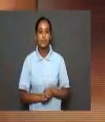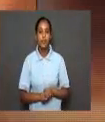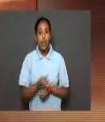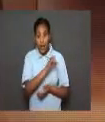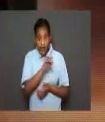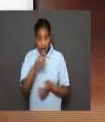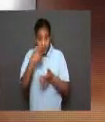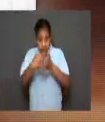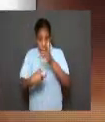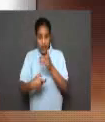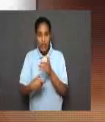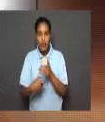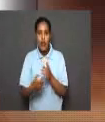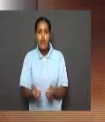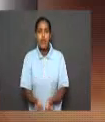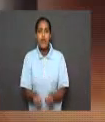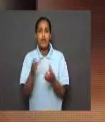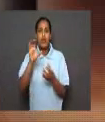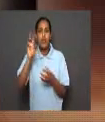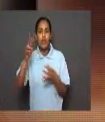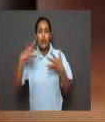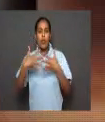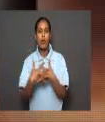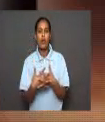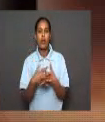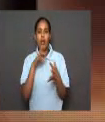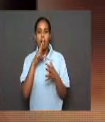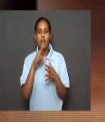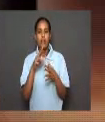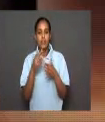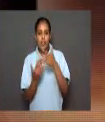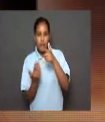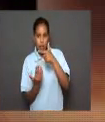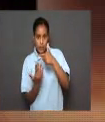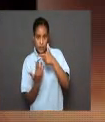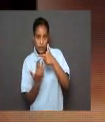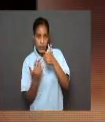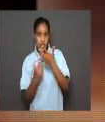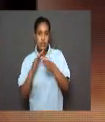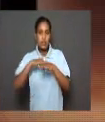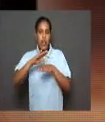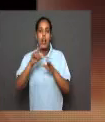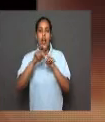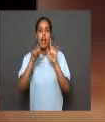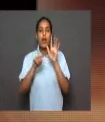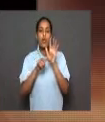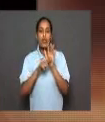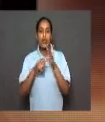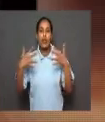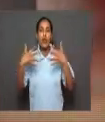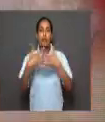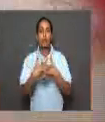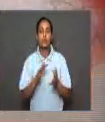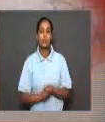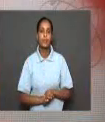As a result, more covalent compounds are flammable than are ionic compounds.